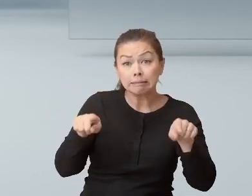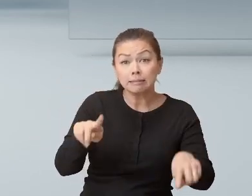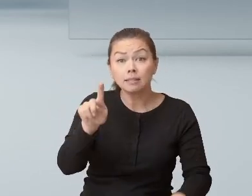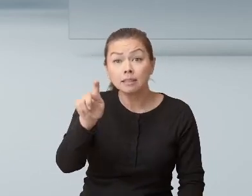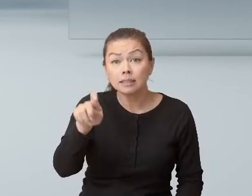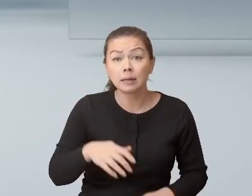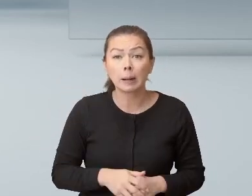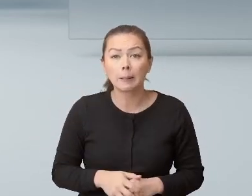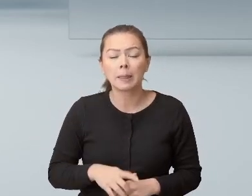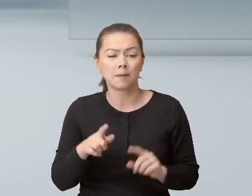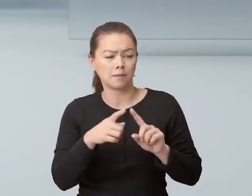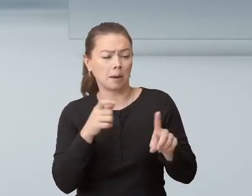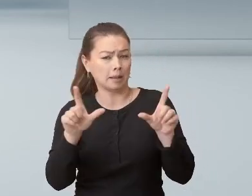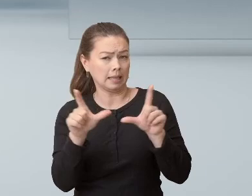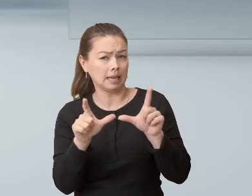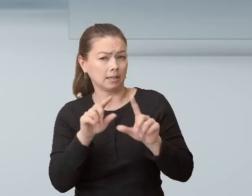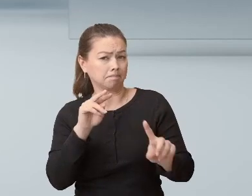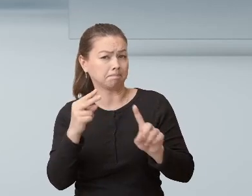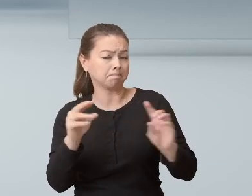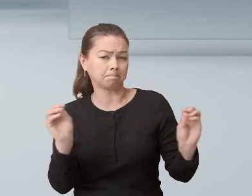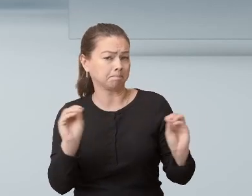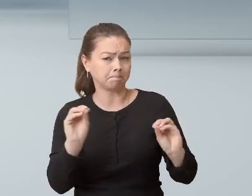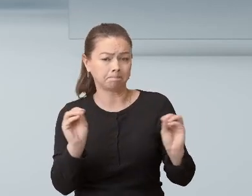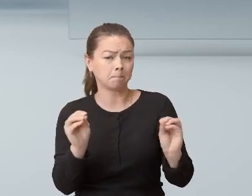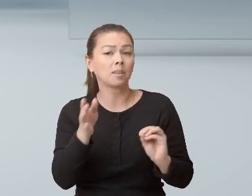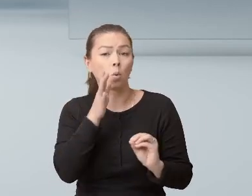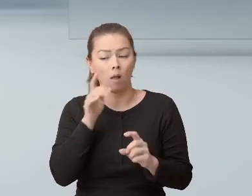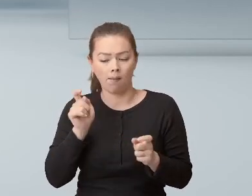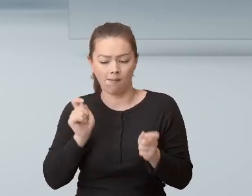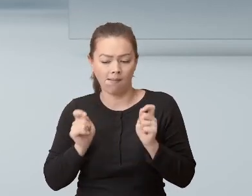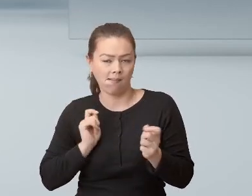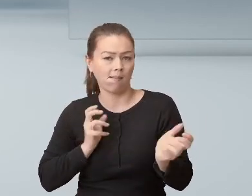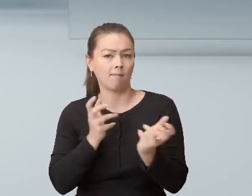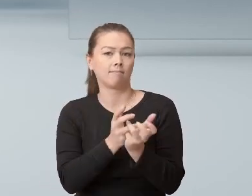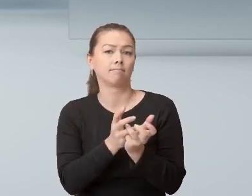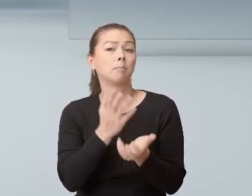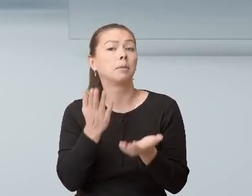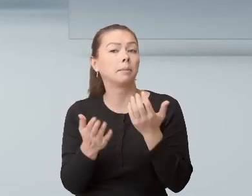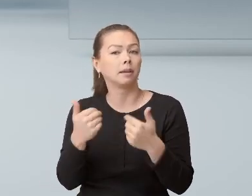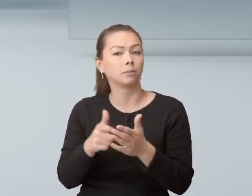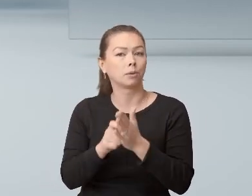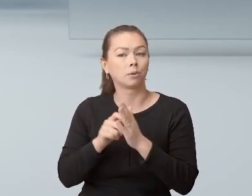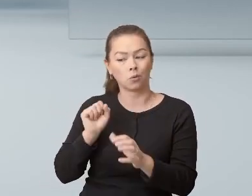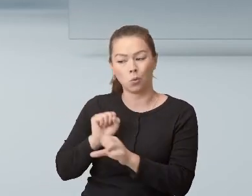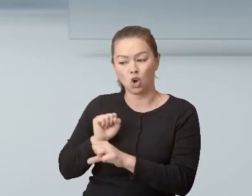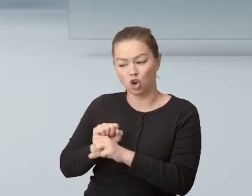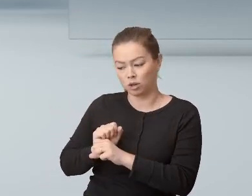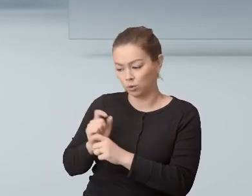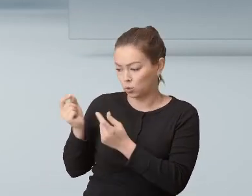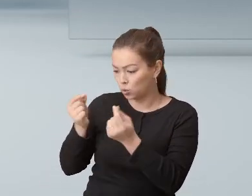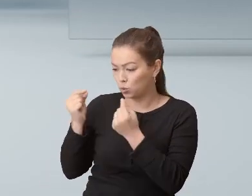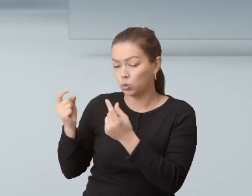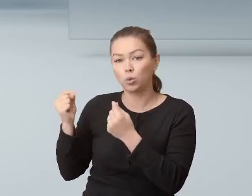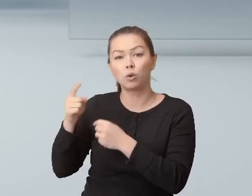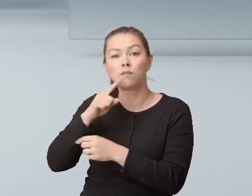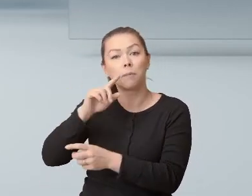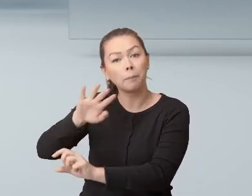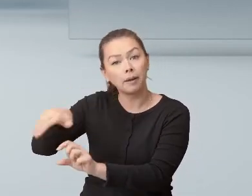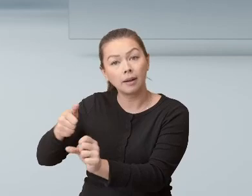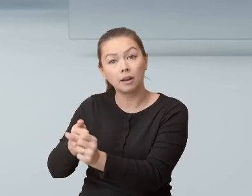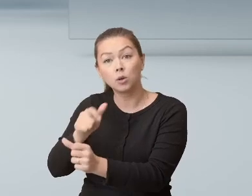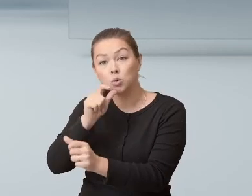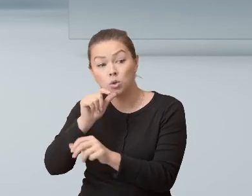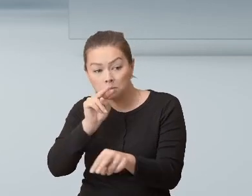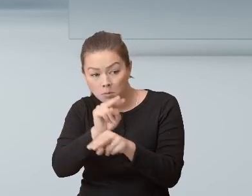licensing side. It really is going to adapt, and there might be work done behind the scenes by the folks that are monitoring that hardware to move you to a